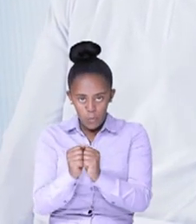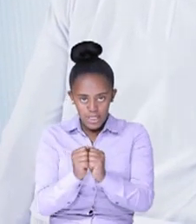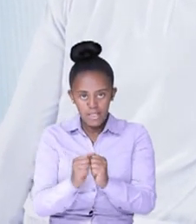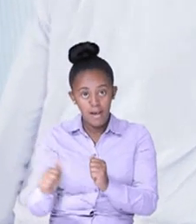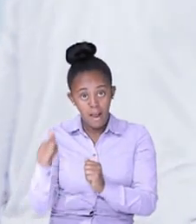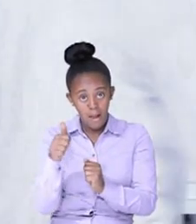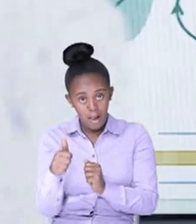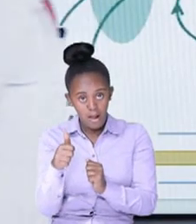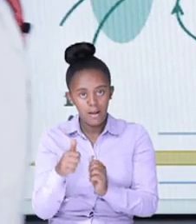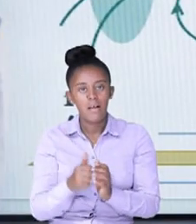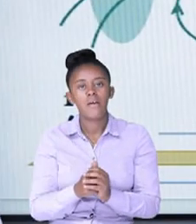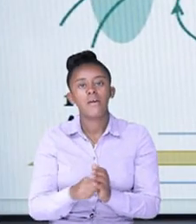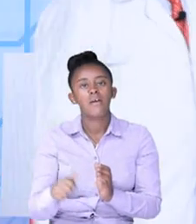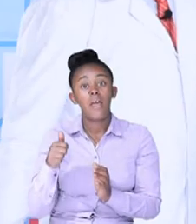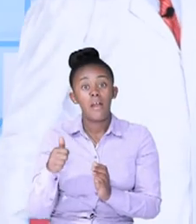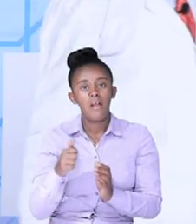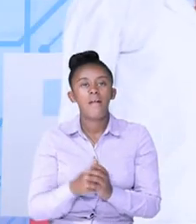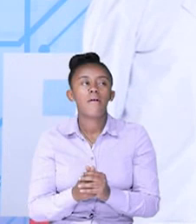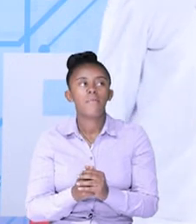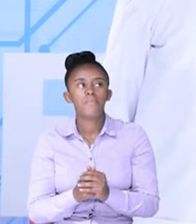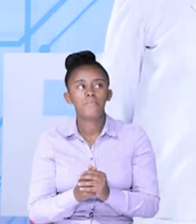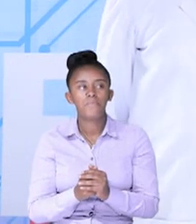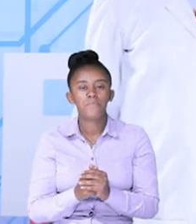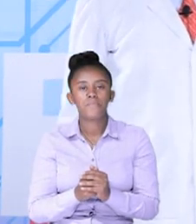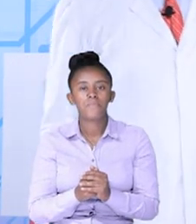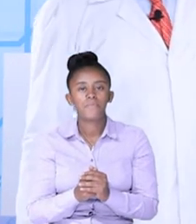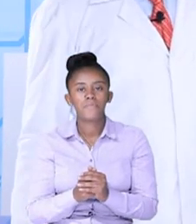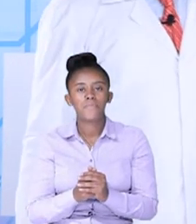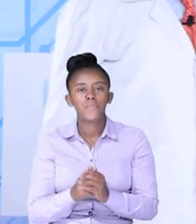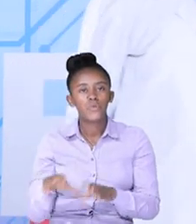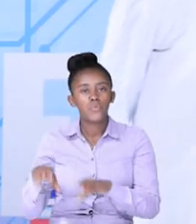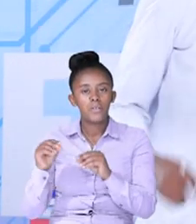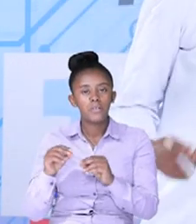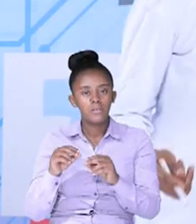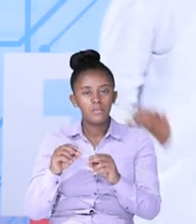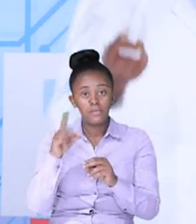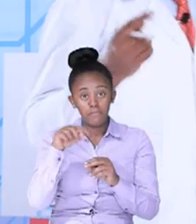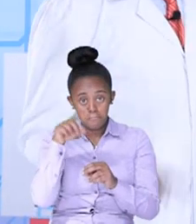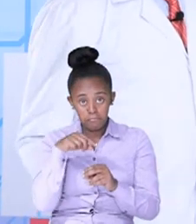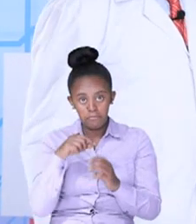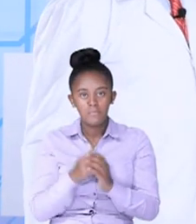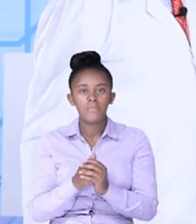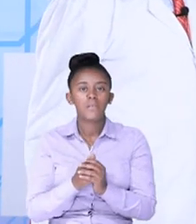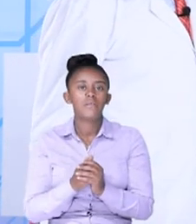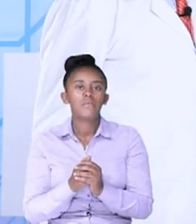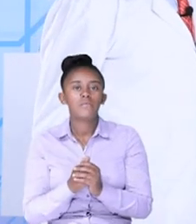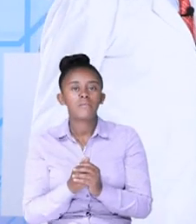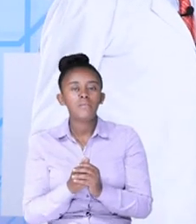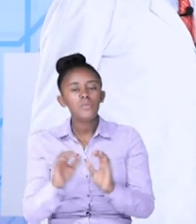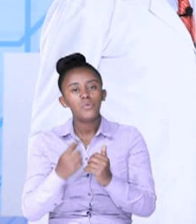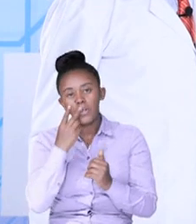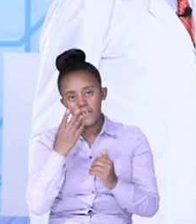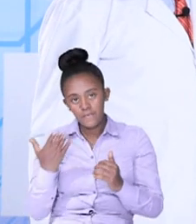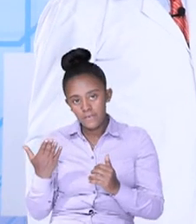area A. Area A. Students, in this case, we have seen that